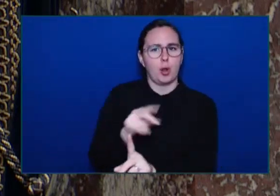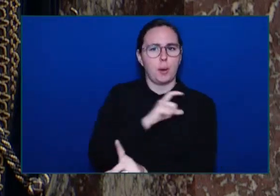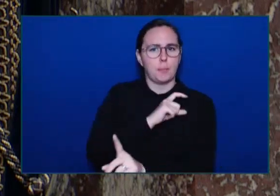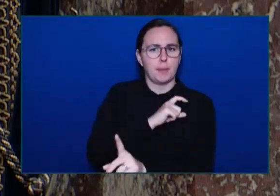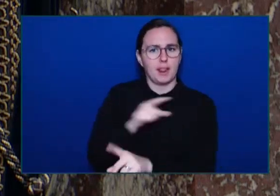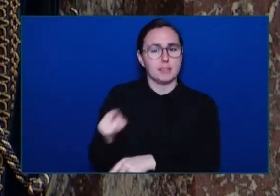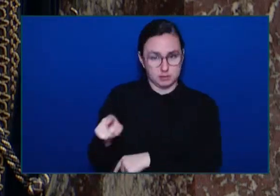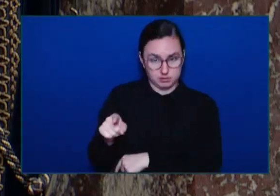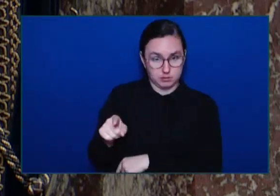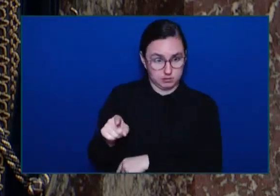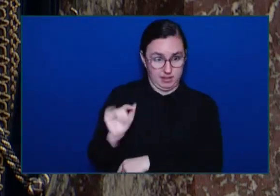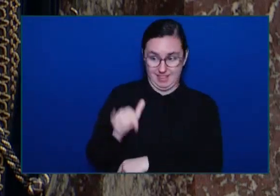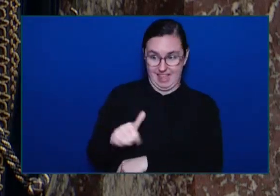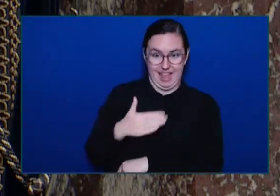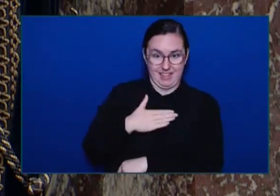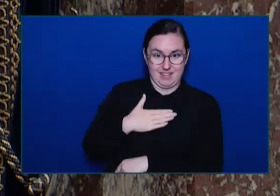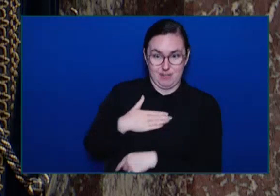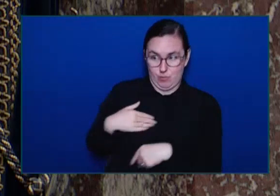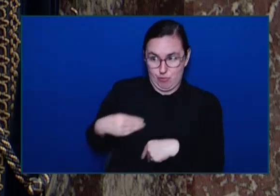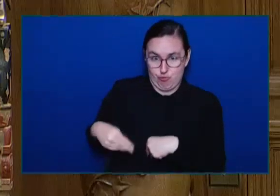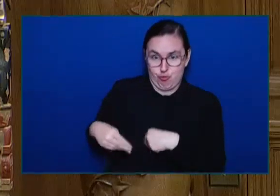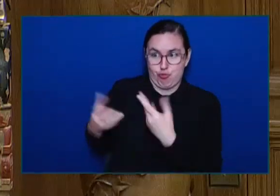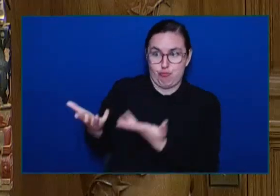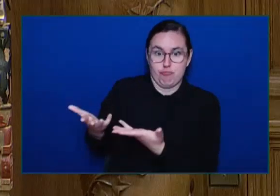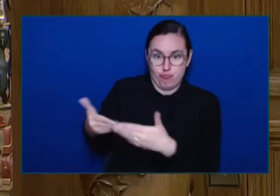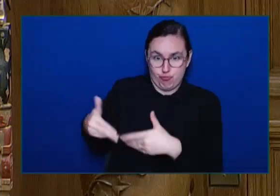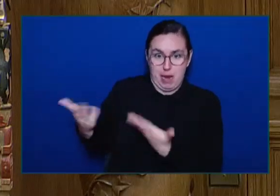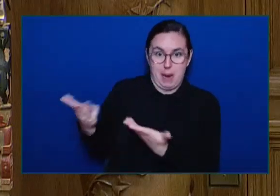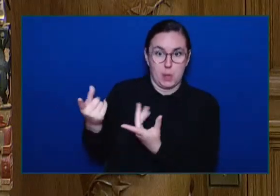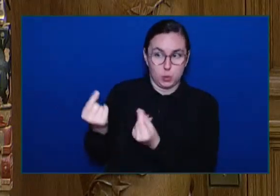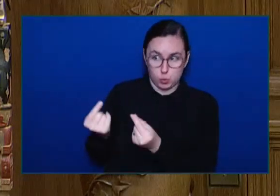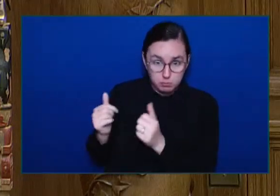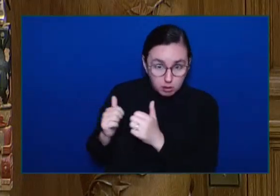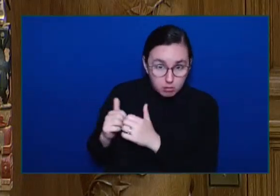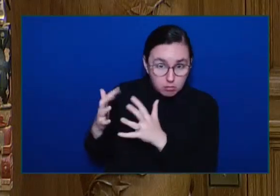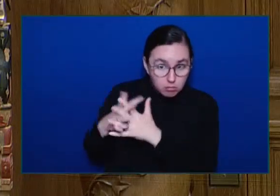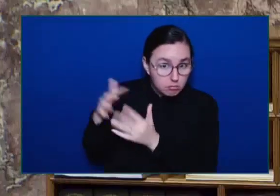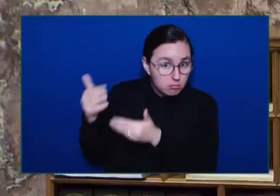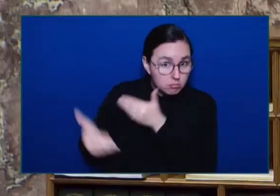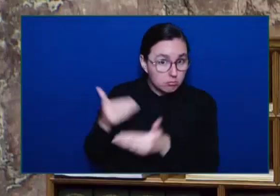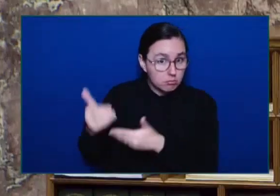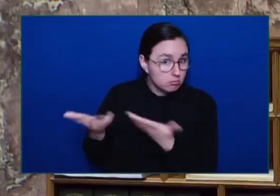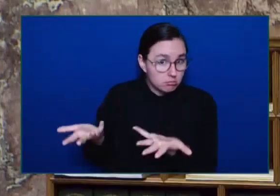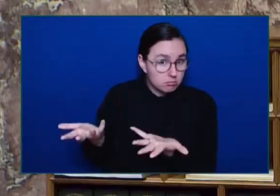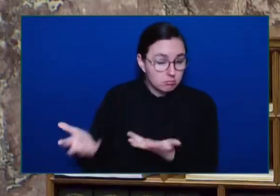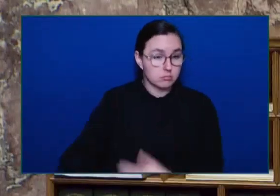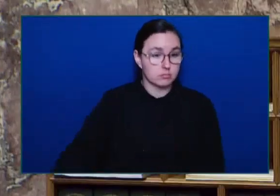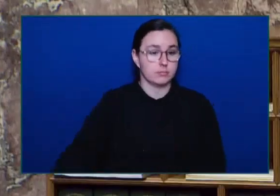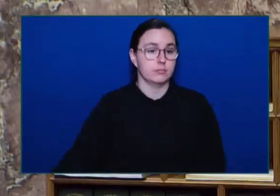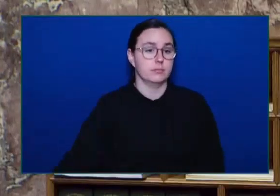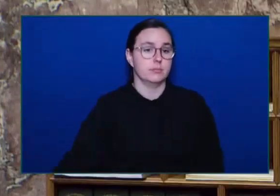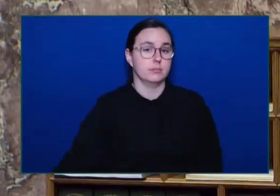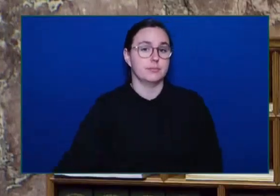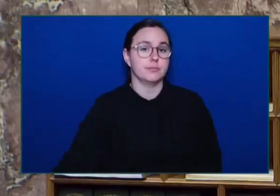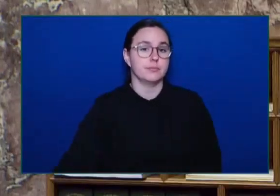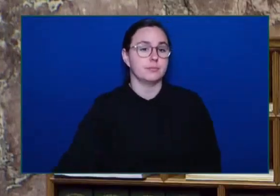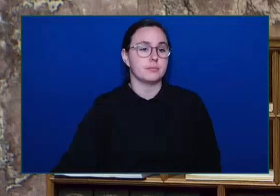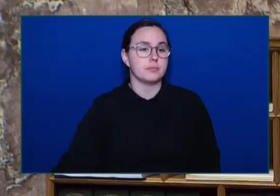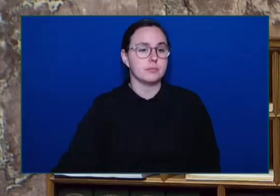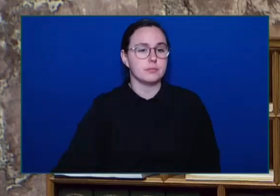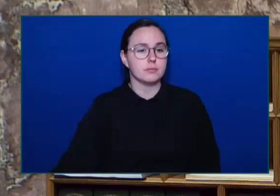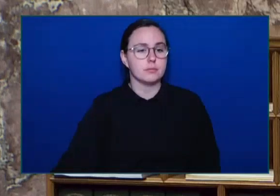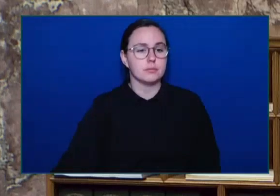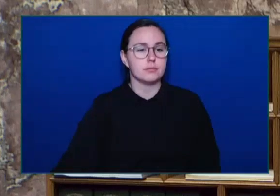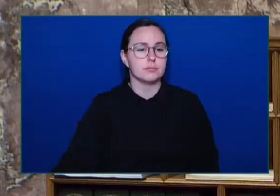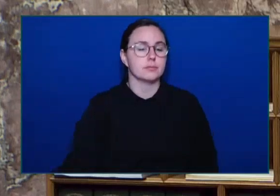made to this recommendation? Solicitor General. Thank you, Honourable Speaker, and I appreciate the question. First off, the